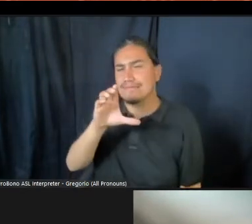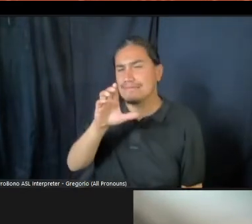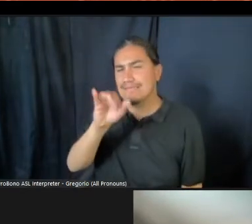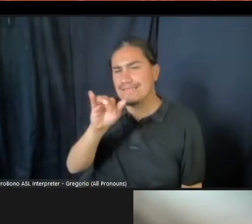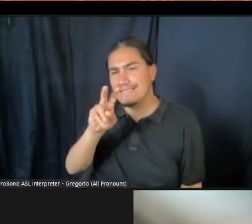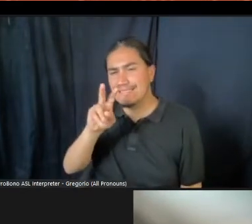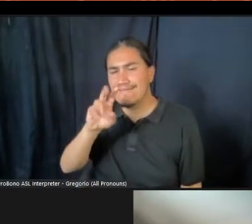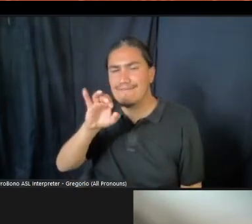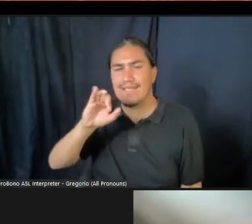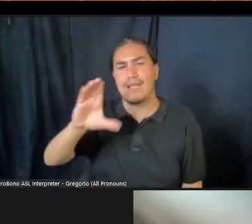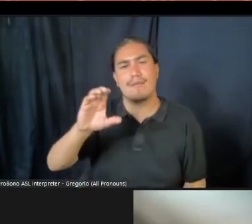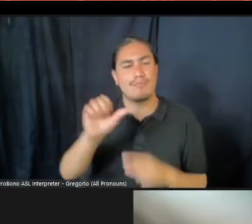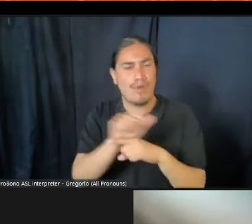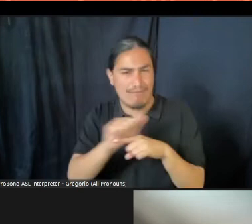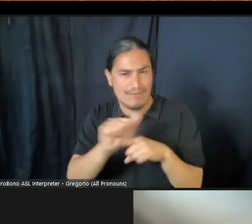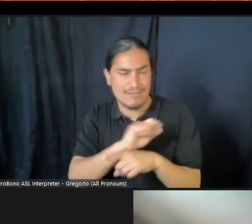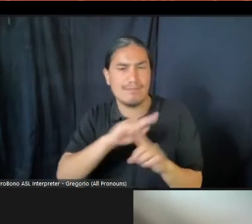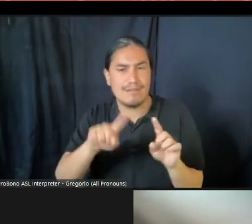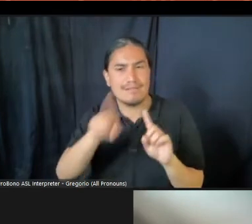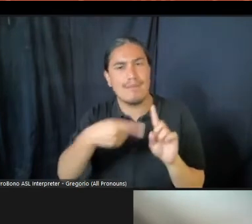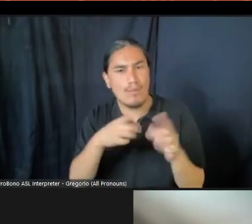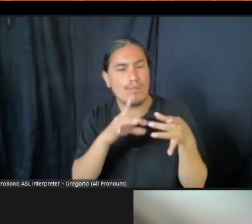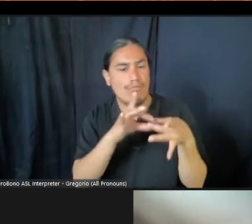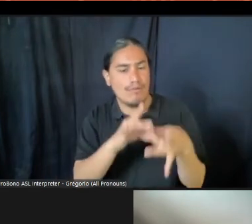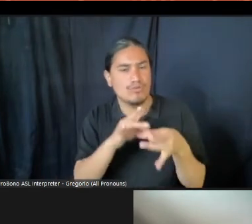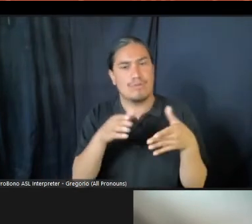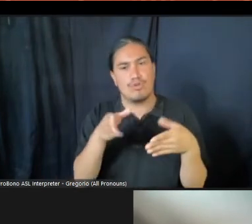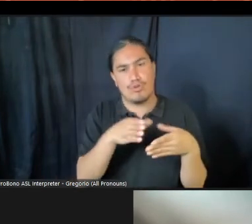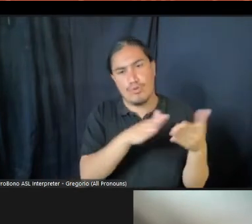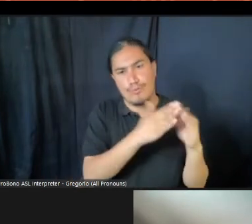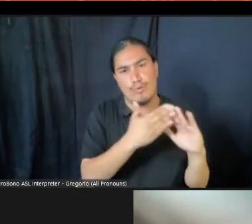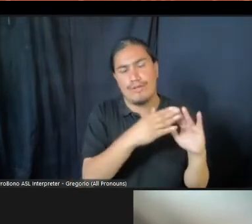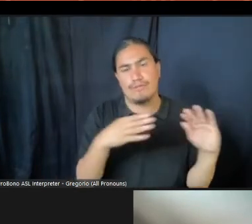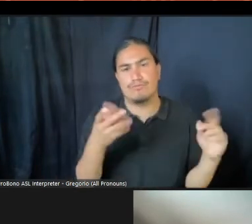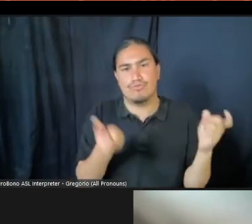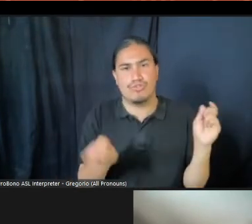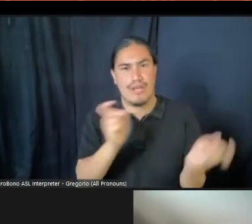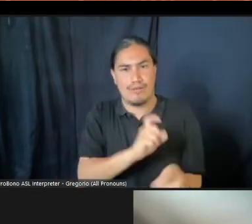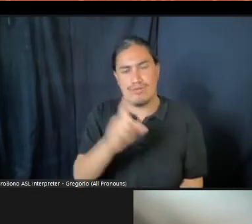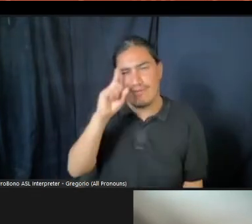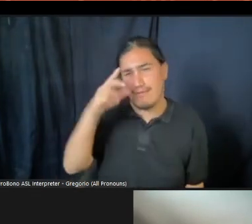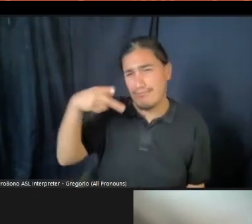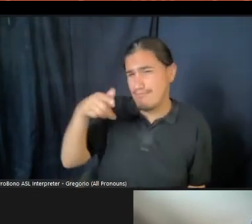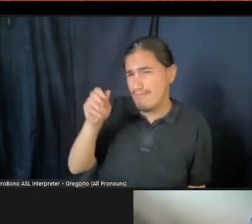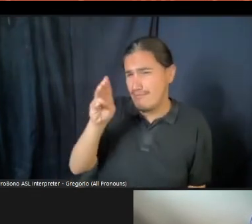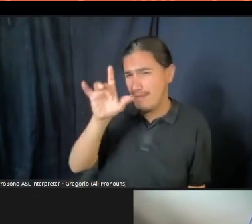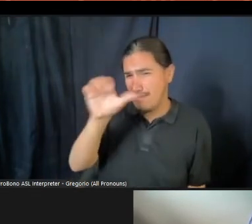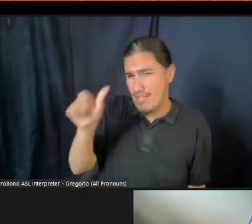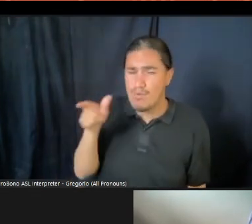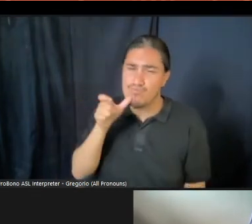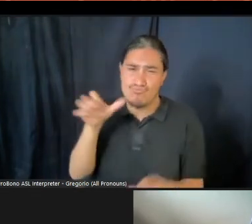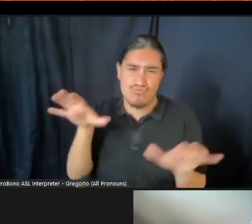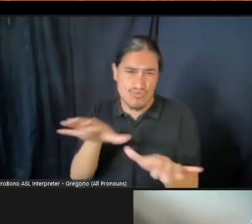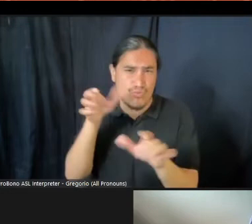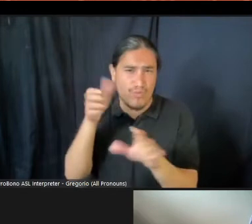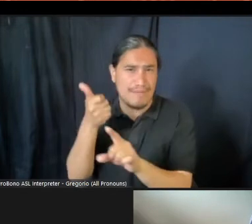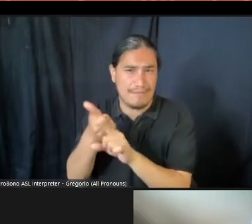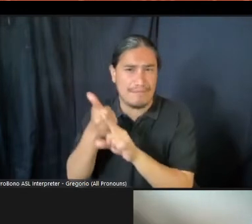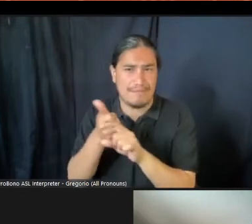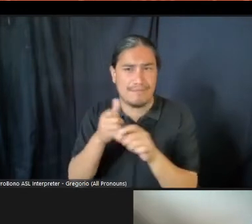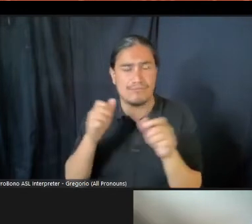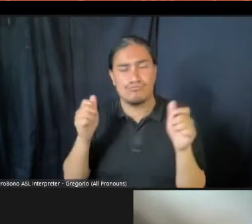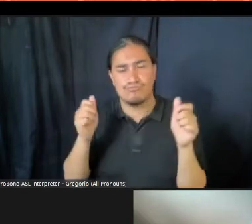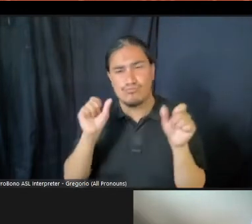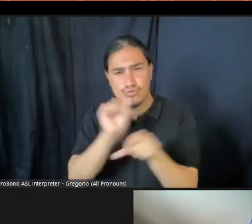relationship, institution, community change. I think about the work Tamil is doing up at the Yale School of Drama that Nicole's a part of with her. Like, there's